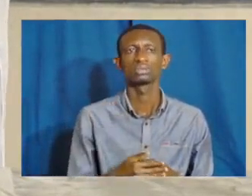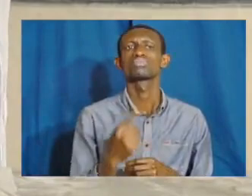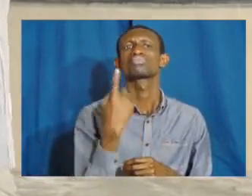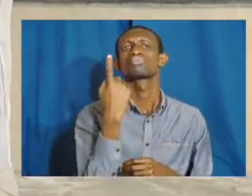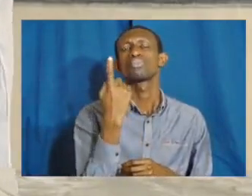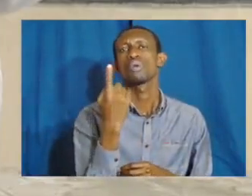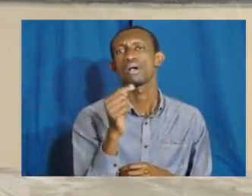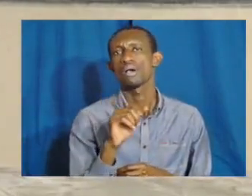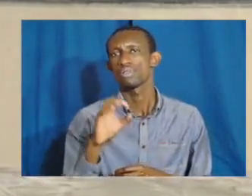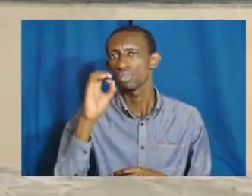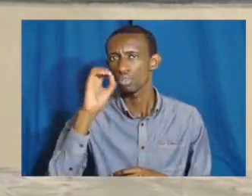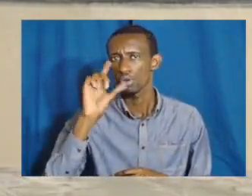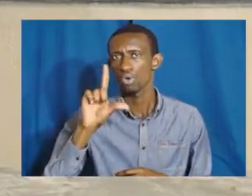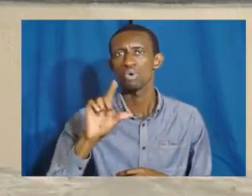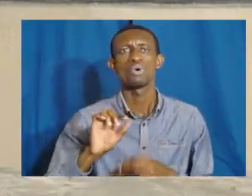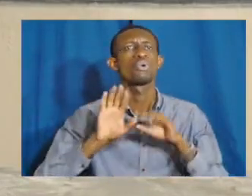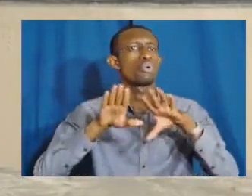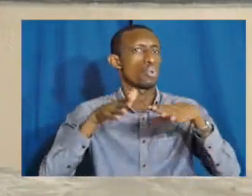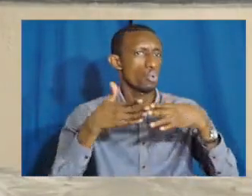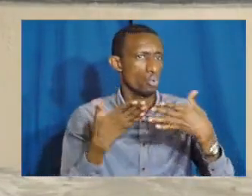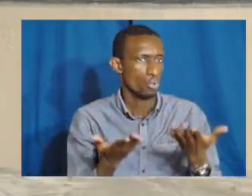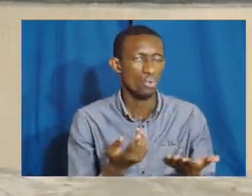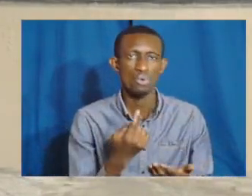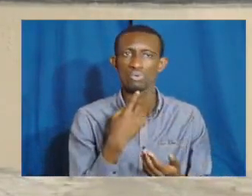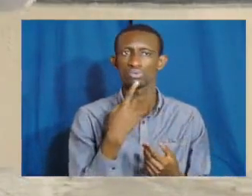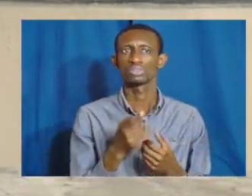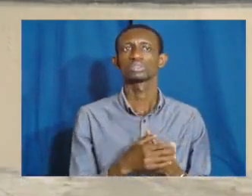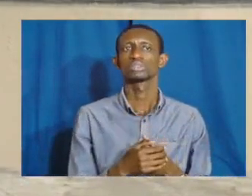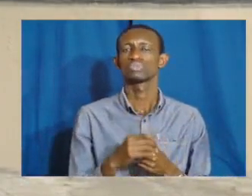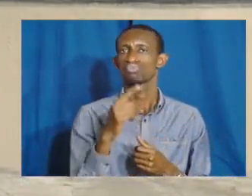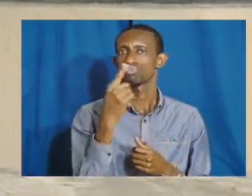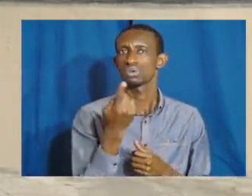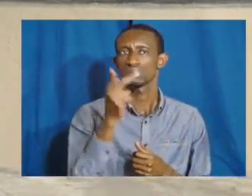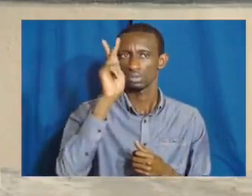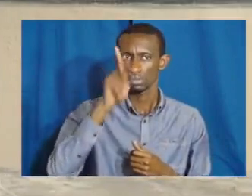1-ol. Or we said can be 1-propanol.